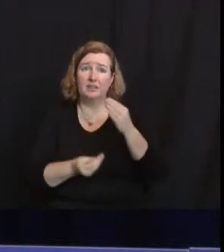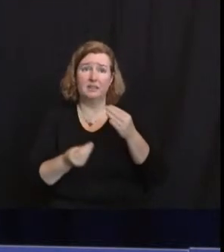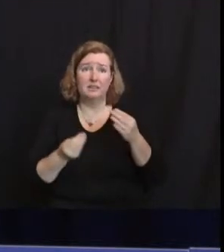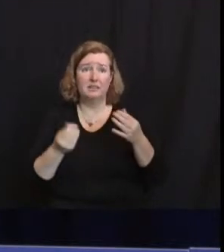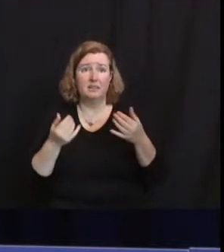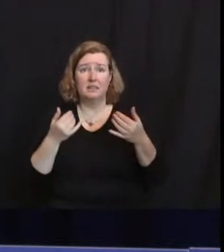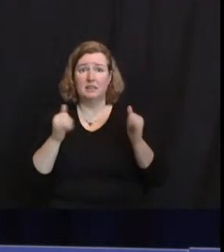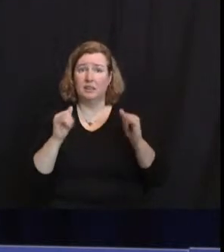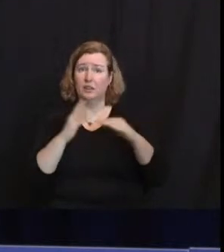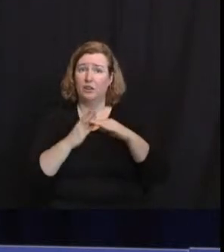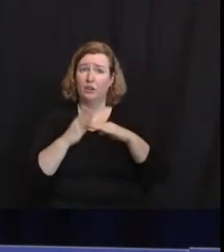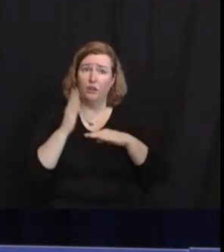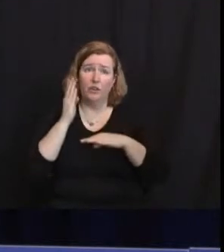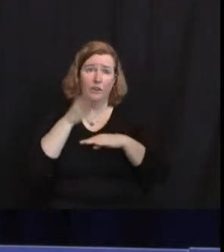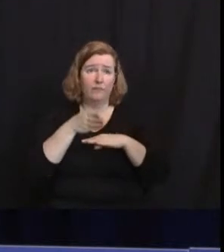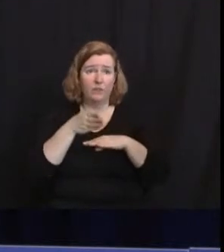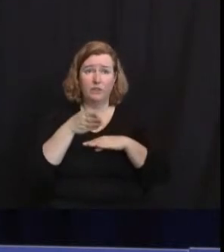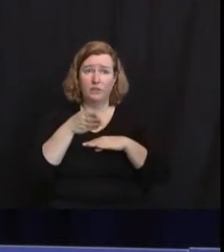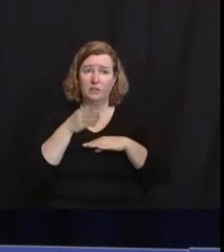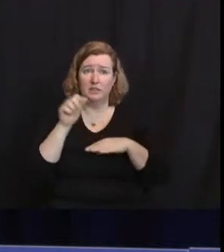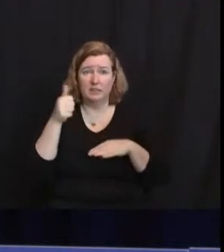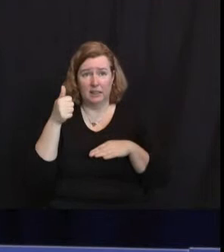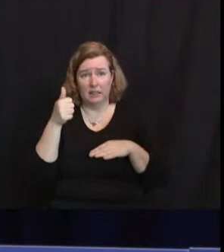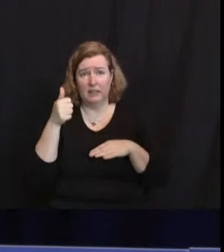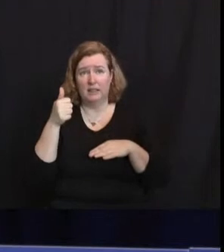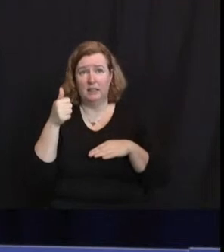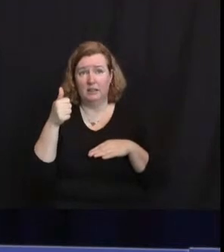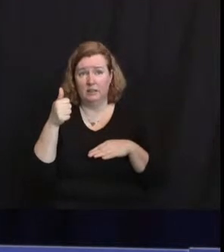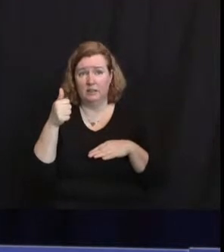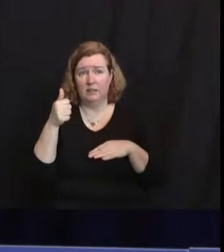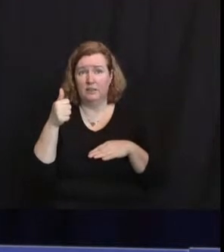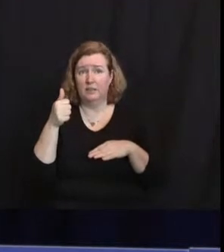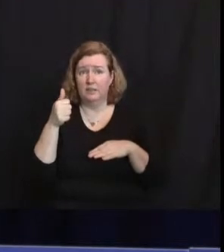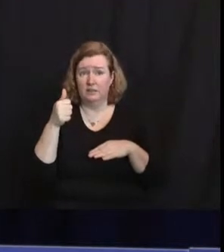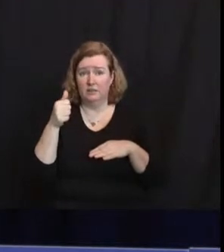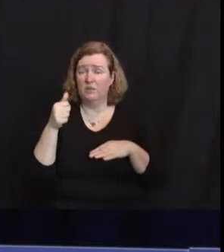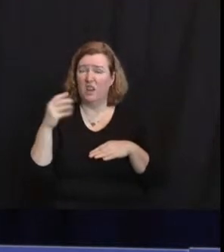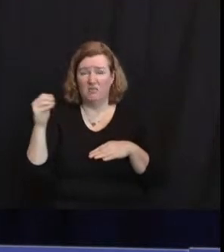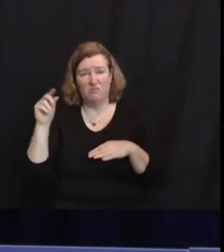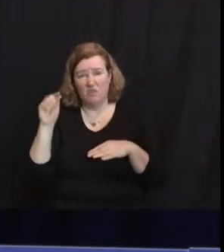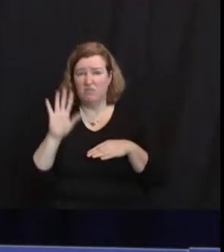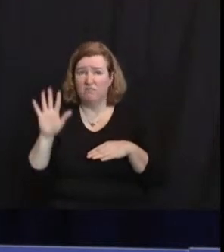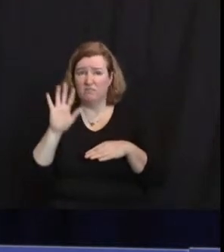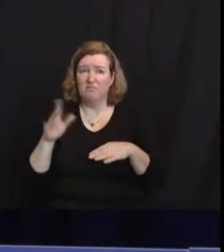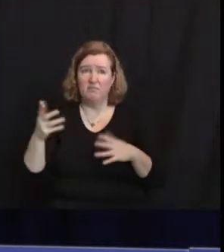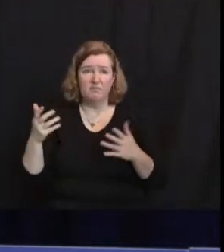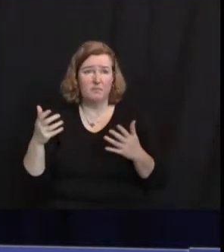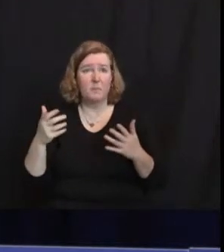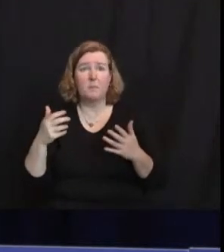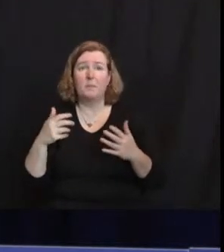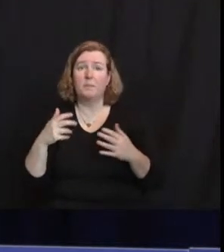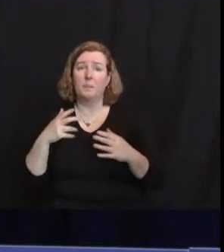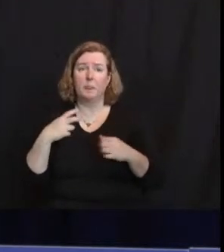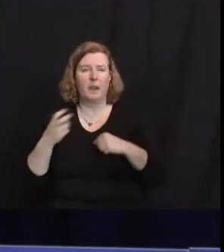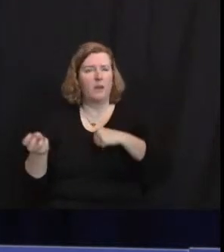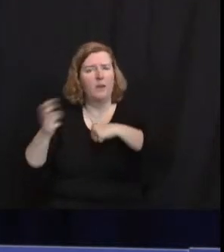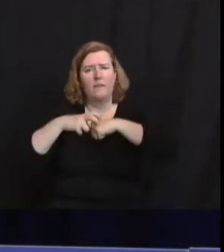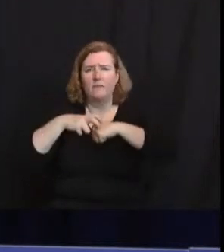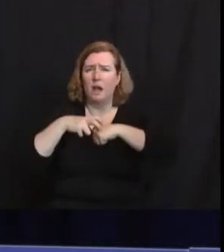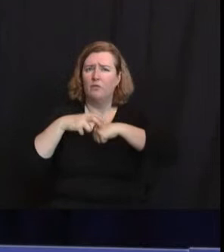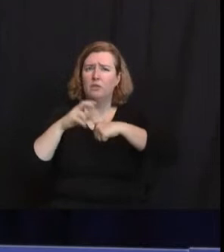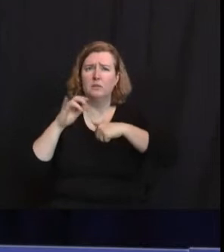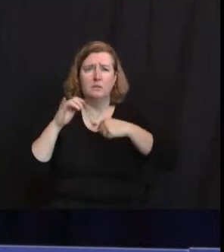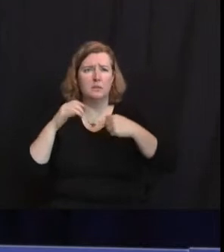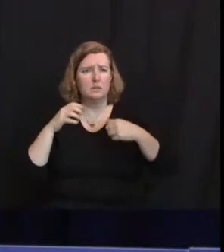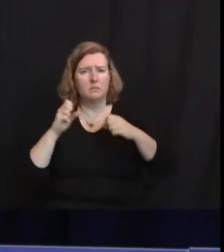digits. The statistics demonstrate that this virus is unrelenting, and we are still in the midst of this battle.